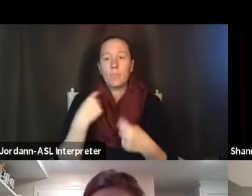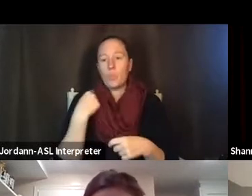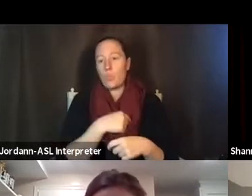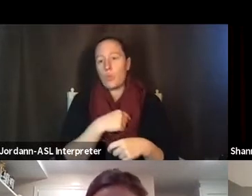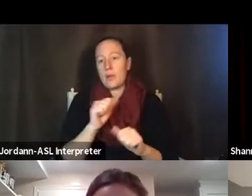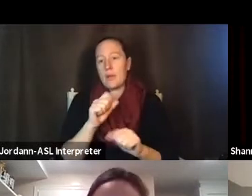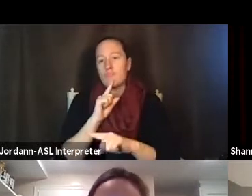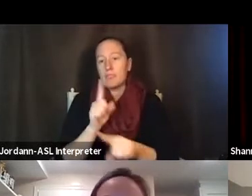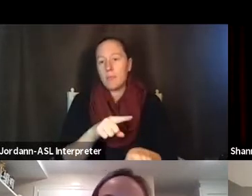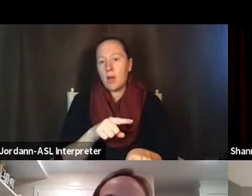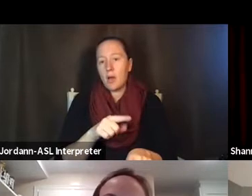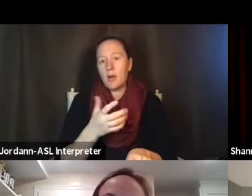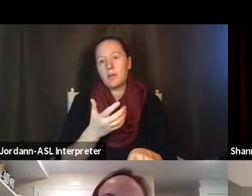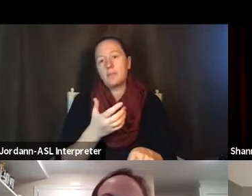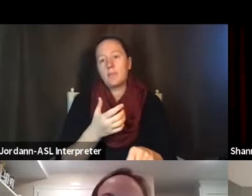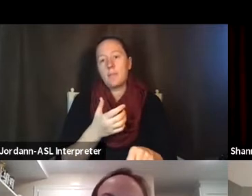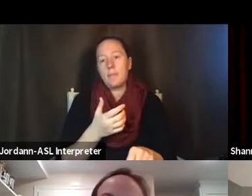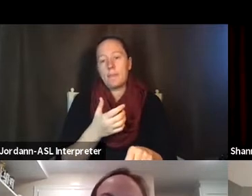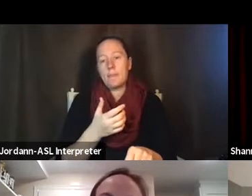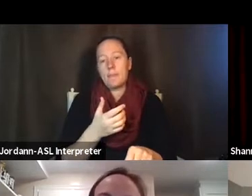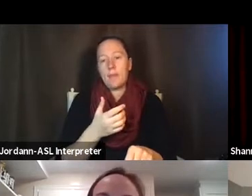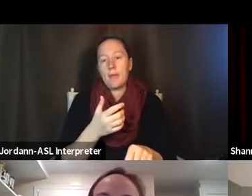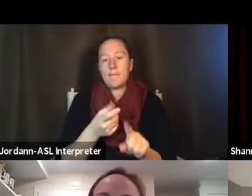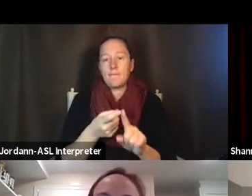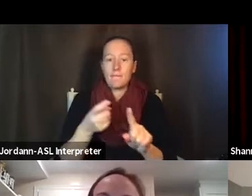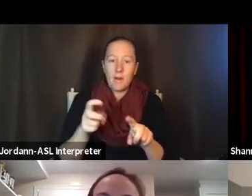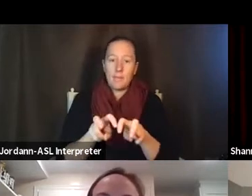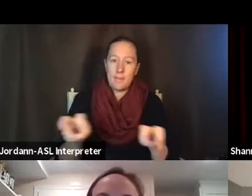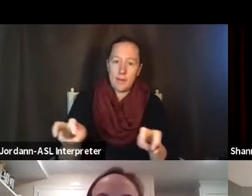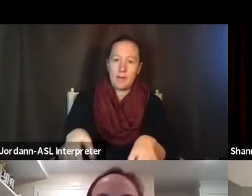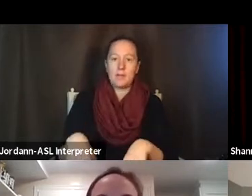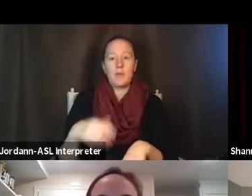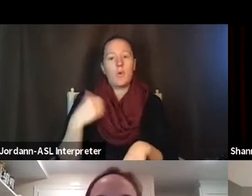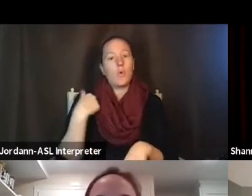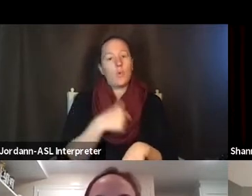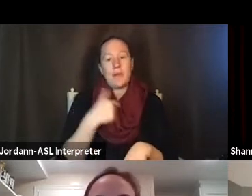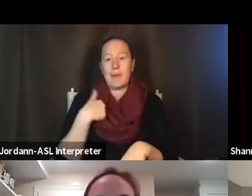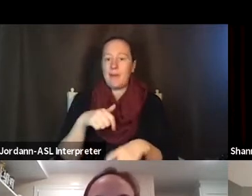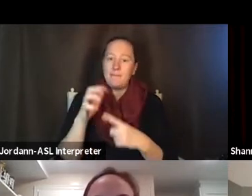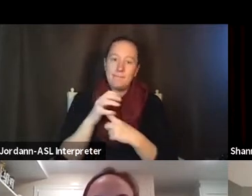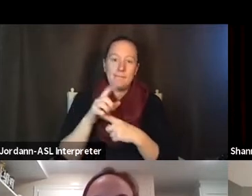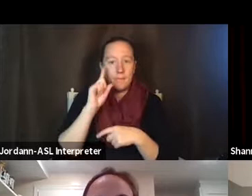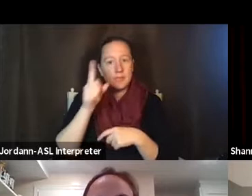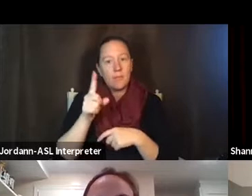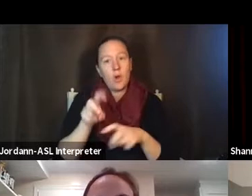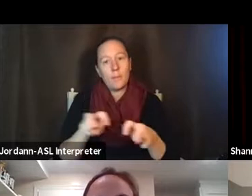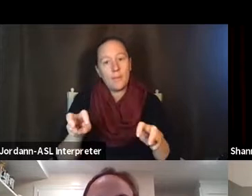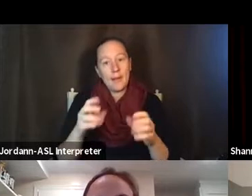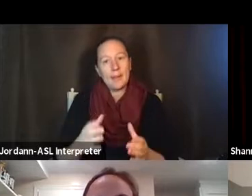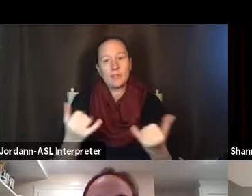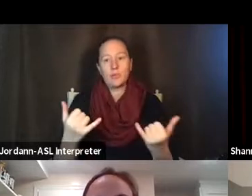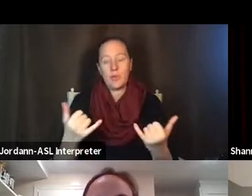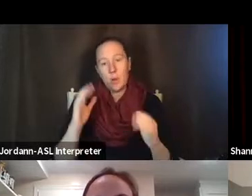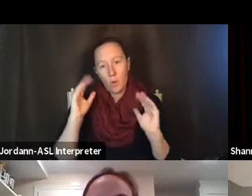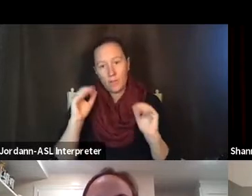can respond to those questions by the panelists. You'll have really smart panelists today, and they'll be able to give you and hopefully answer